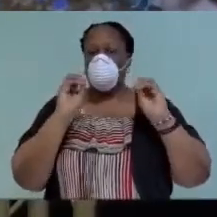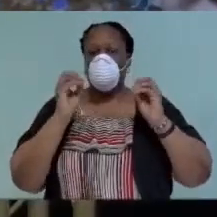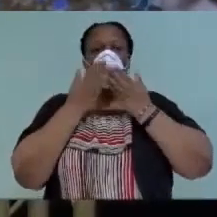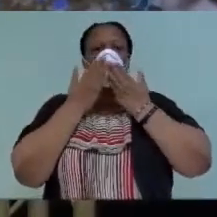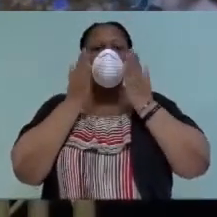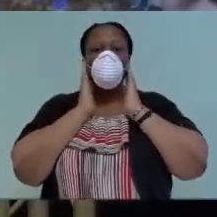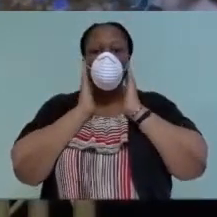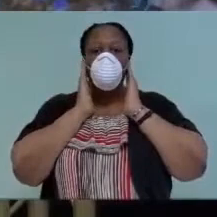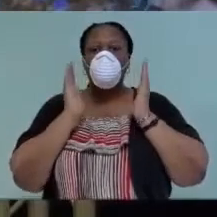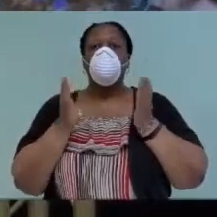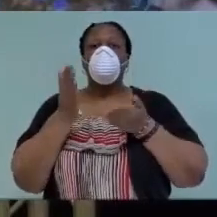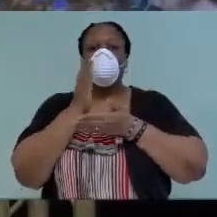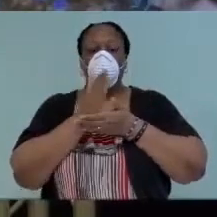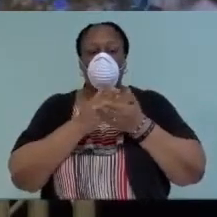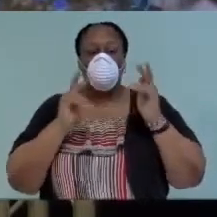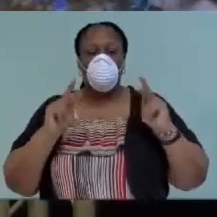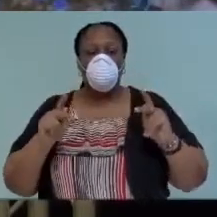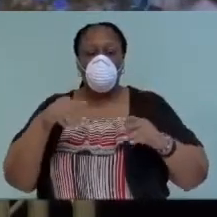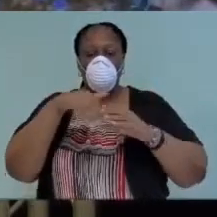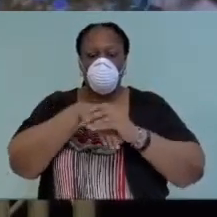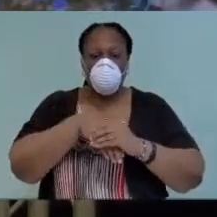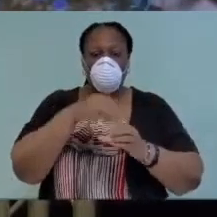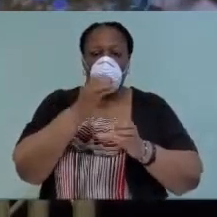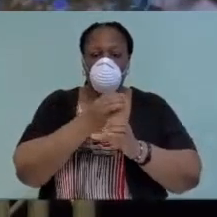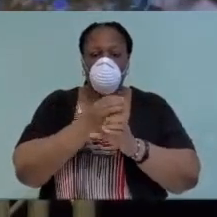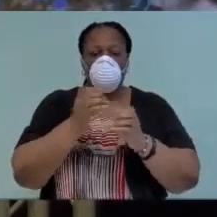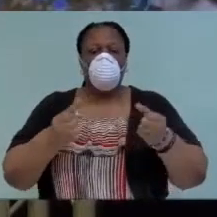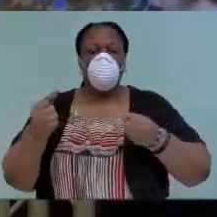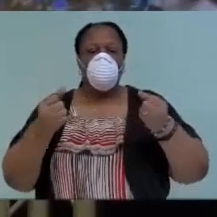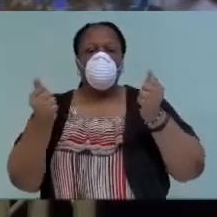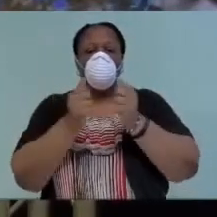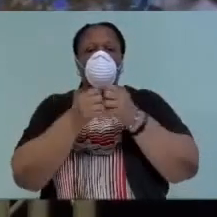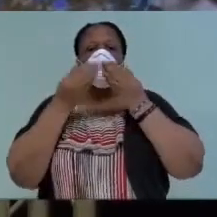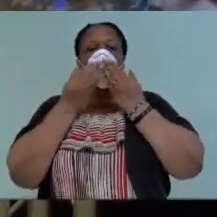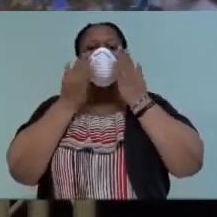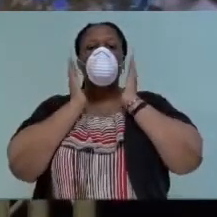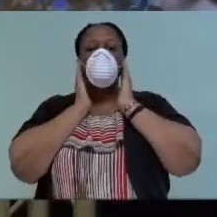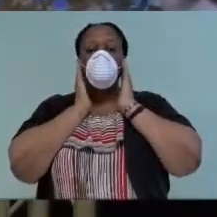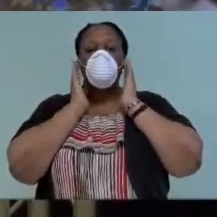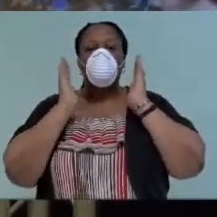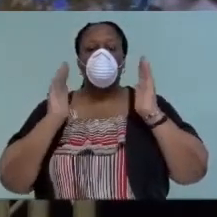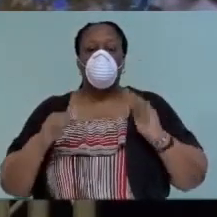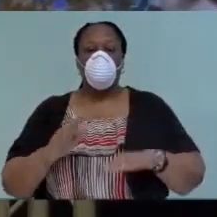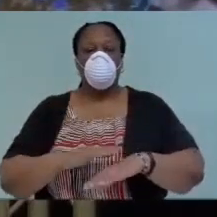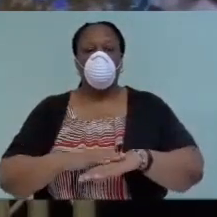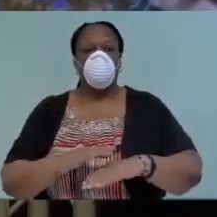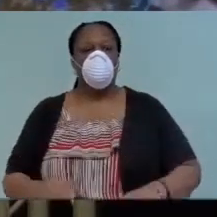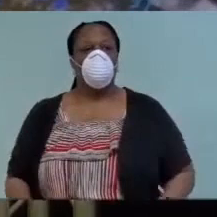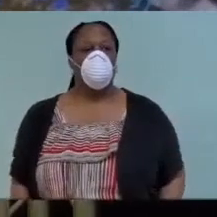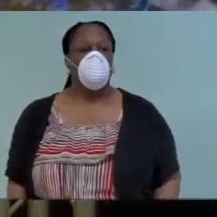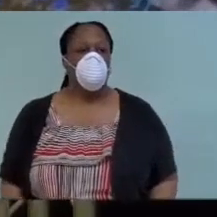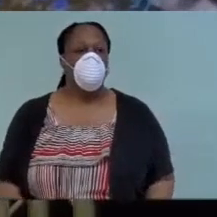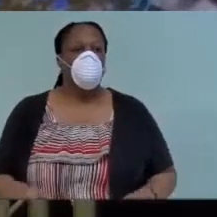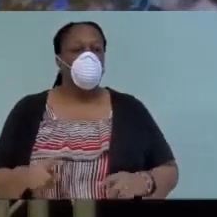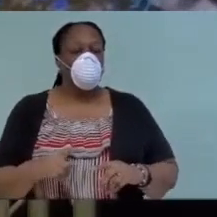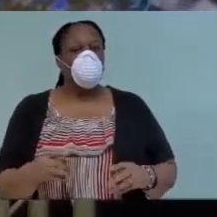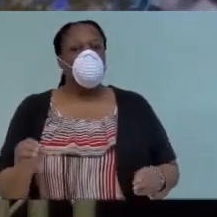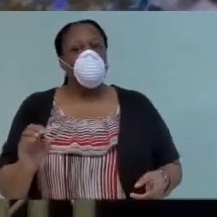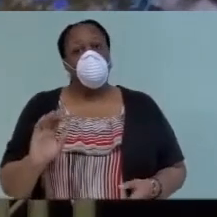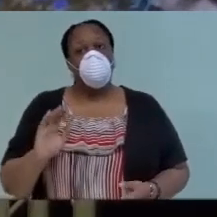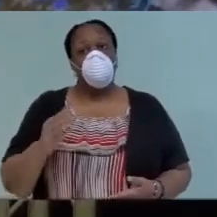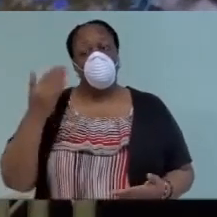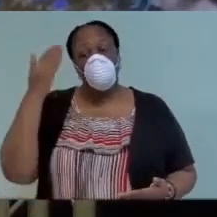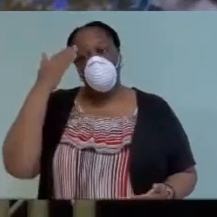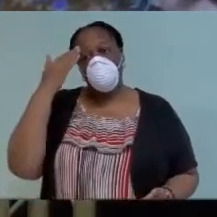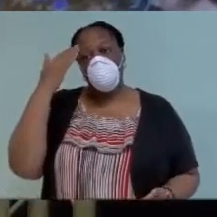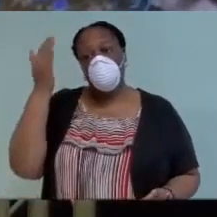persons driving around in their private vehicles with a mask on. And so I want to shed some light as to the purpose of the mask and